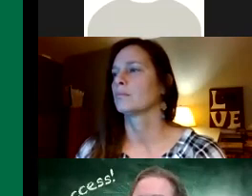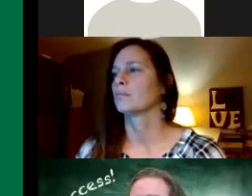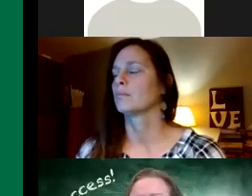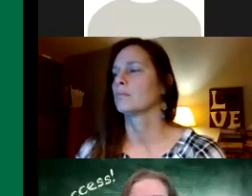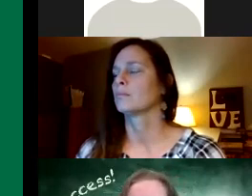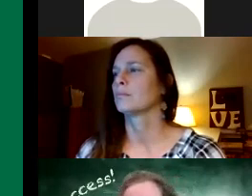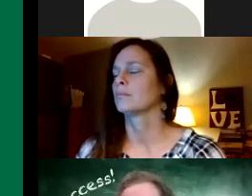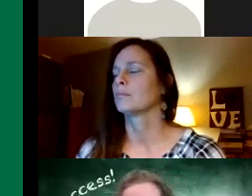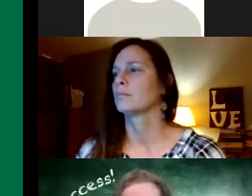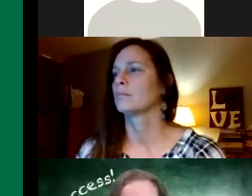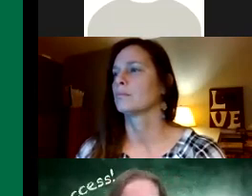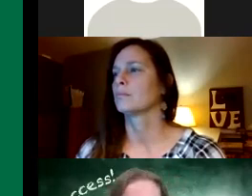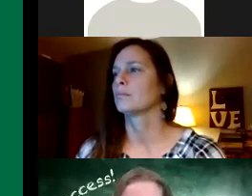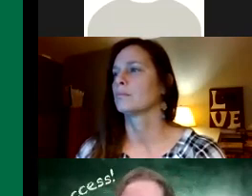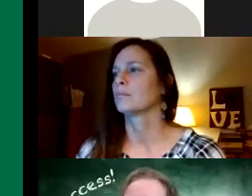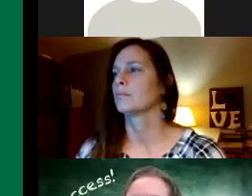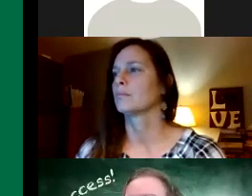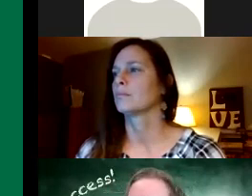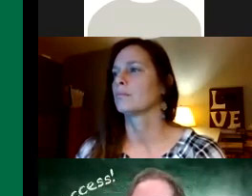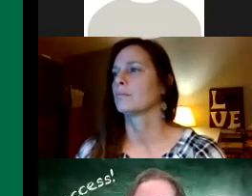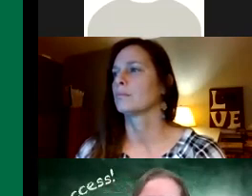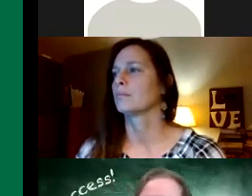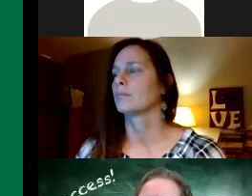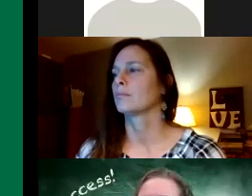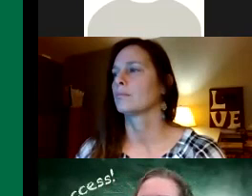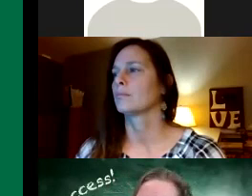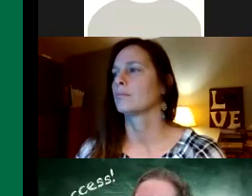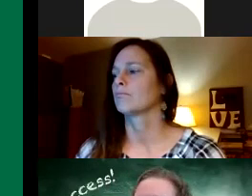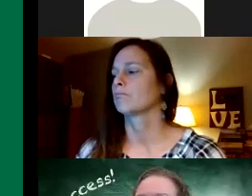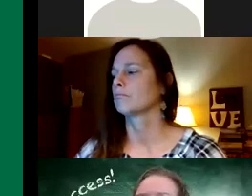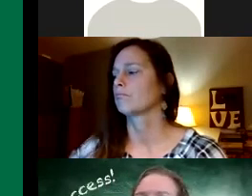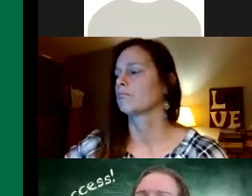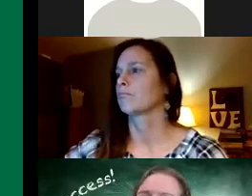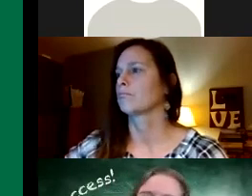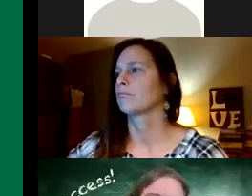And you get to create your own username and password. So you pick something that you'll remember